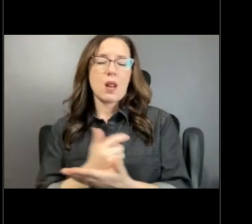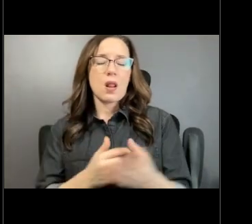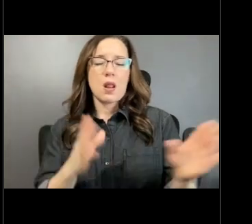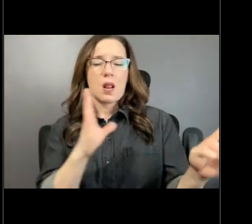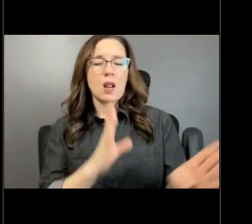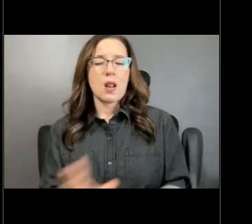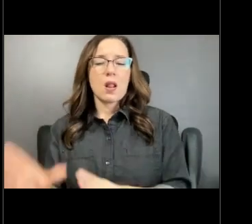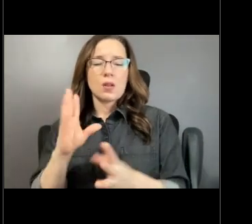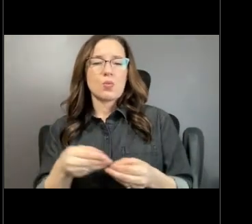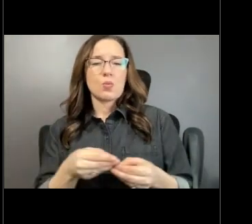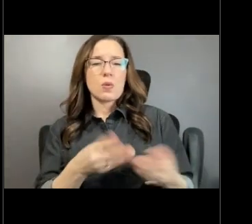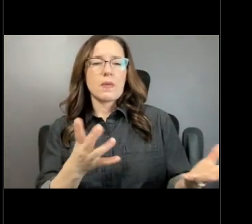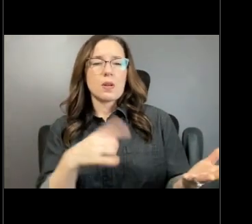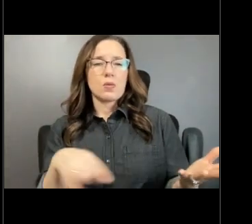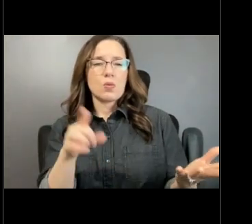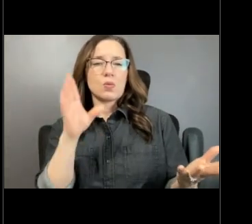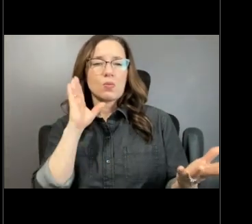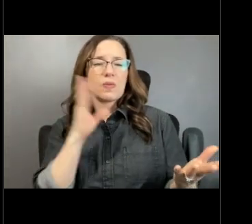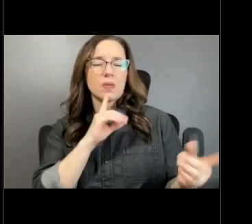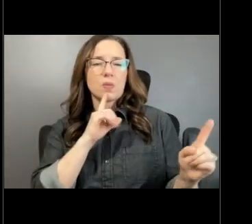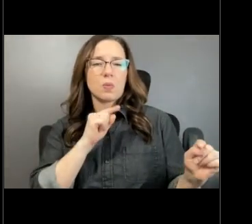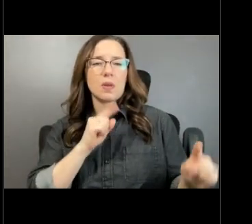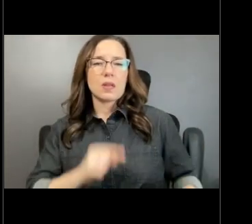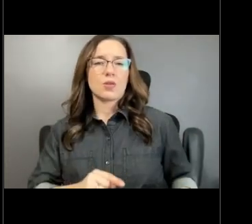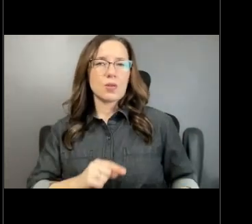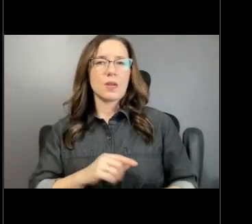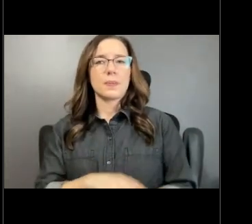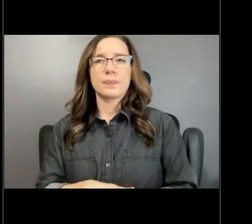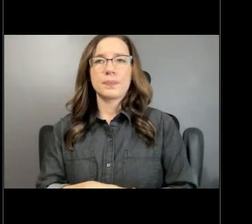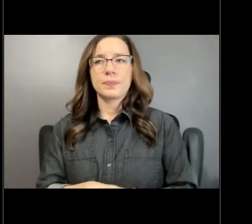Q&A portion of today's presentation.